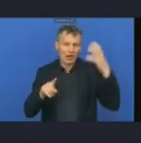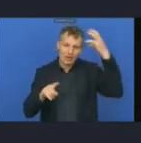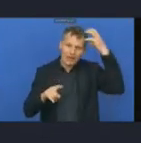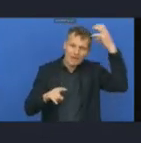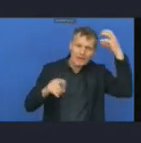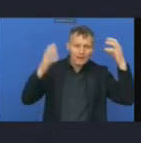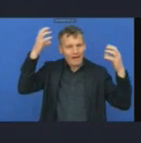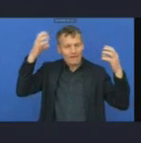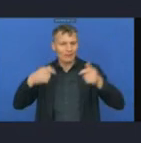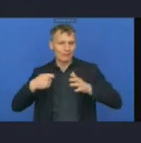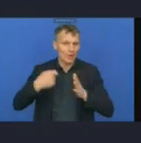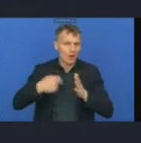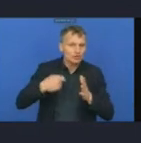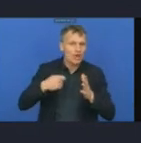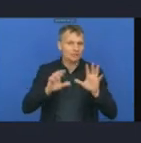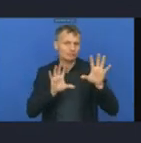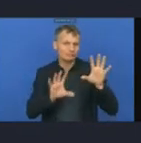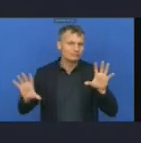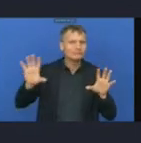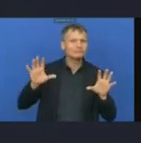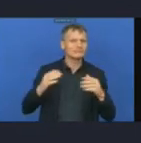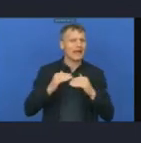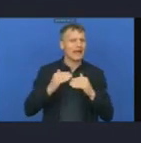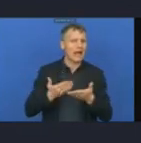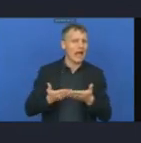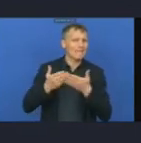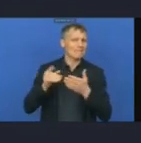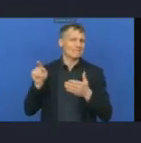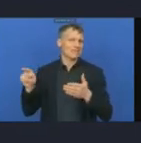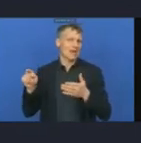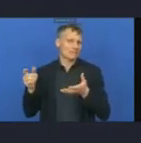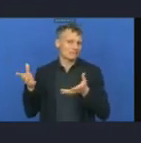and also on their own territory